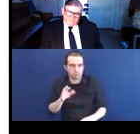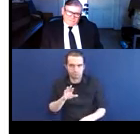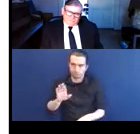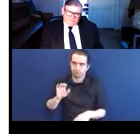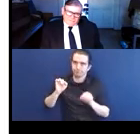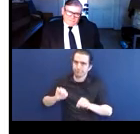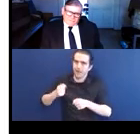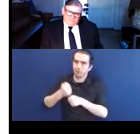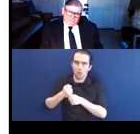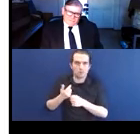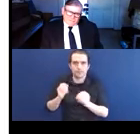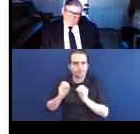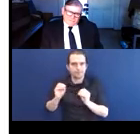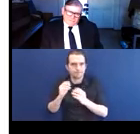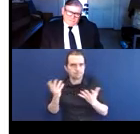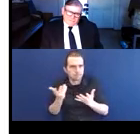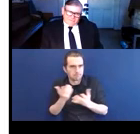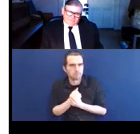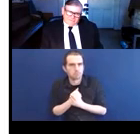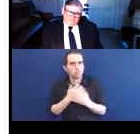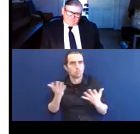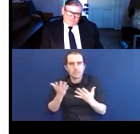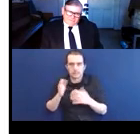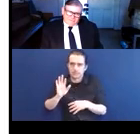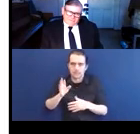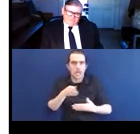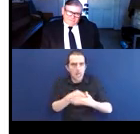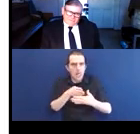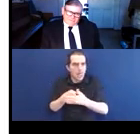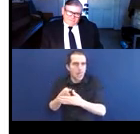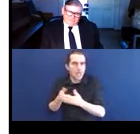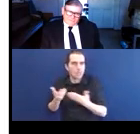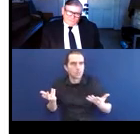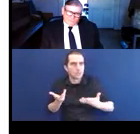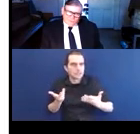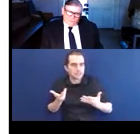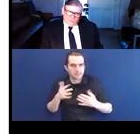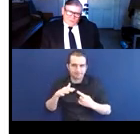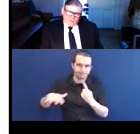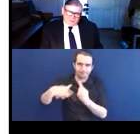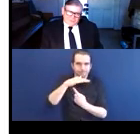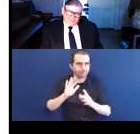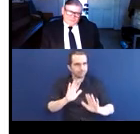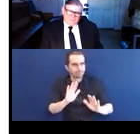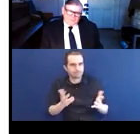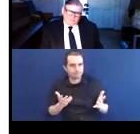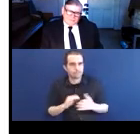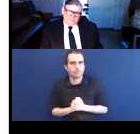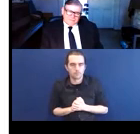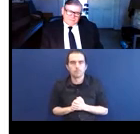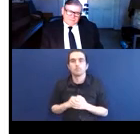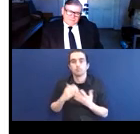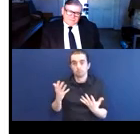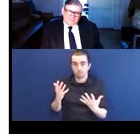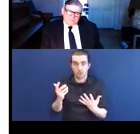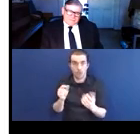people with disabilities, they lack in skills, lack in employability skills. Because when they go for